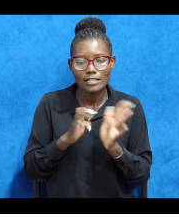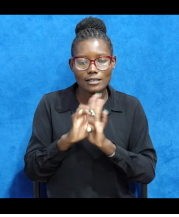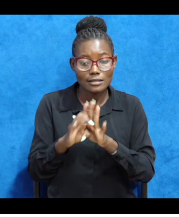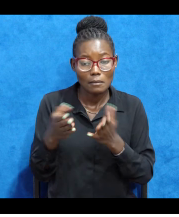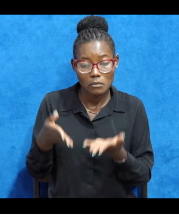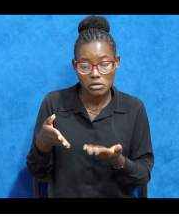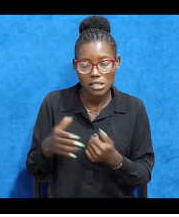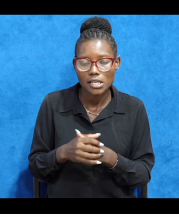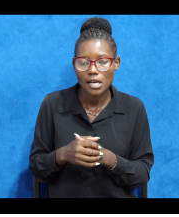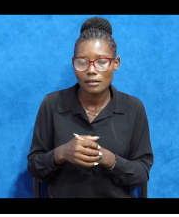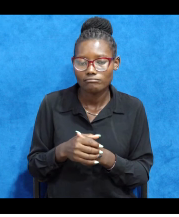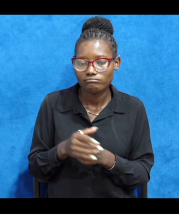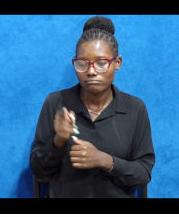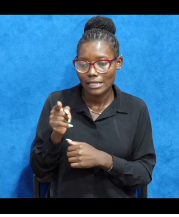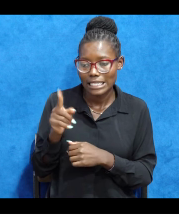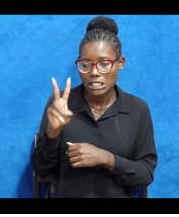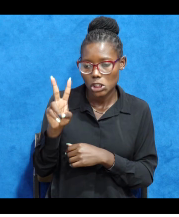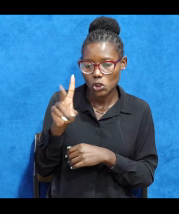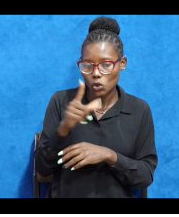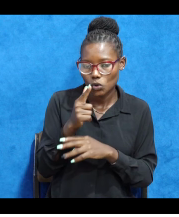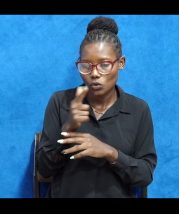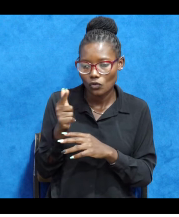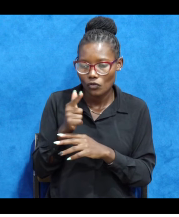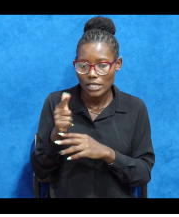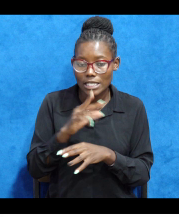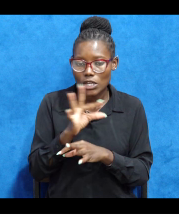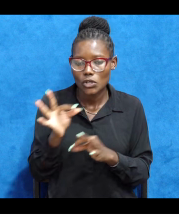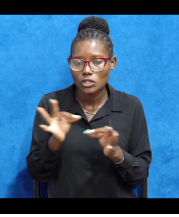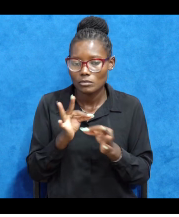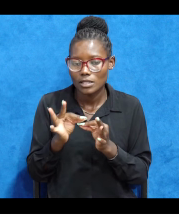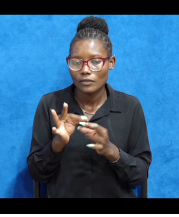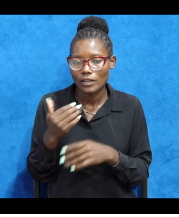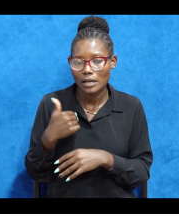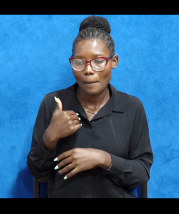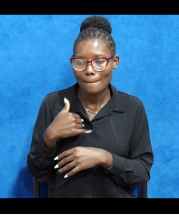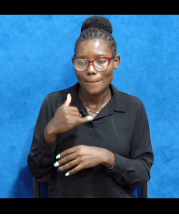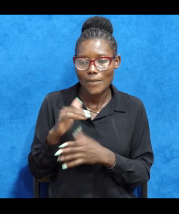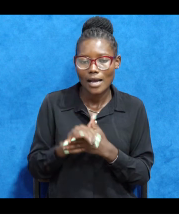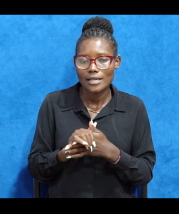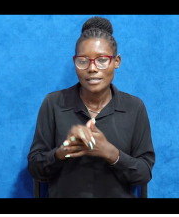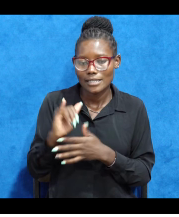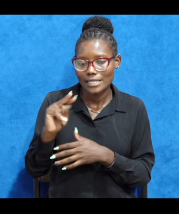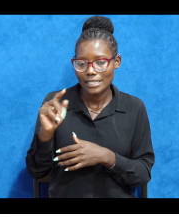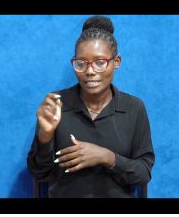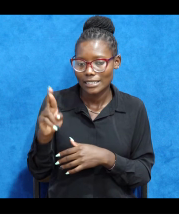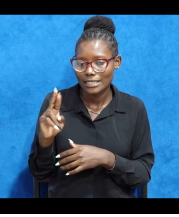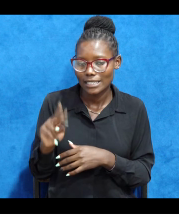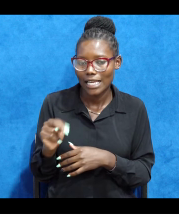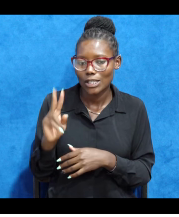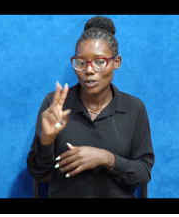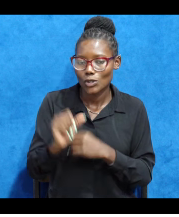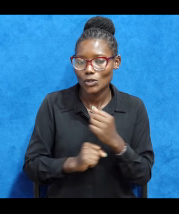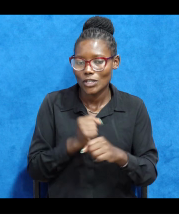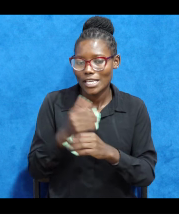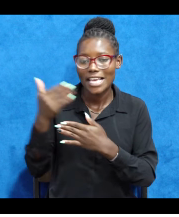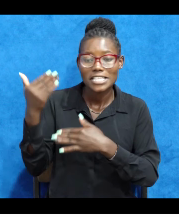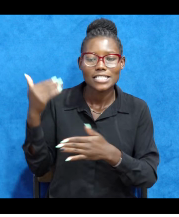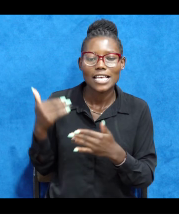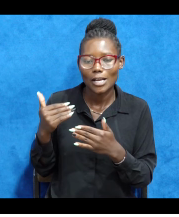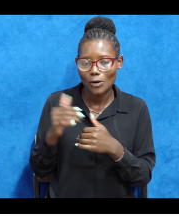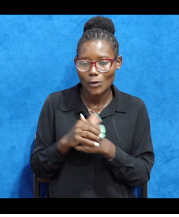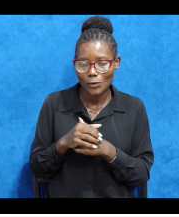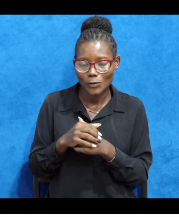that take a very short period of time, that we don't get as much work if we're doing the full-fledged movement. So we're going to look at a quick example